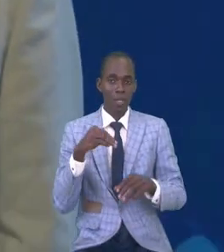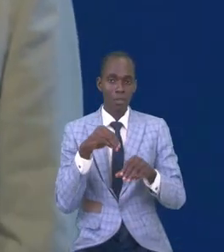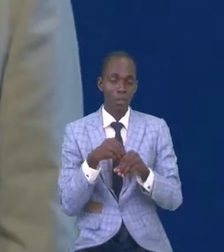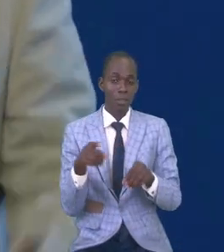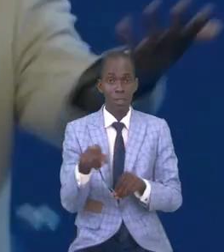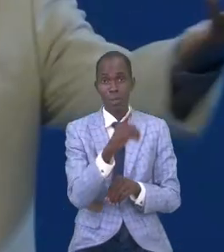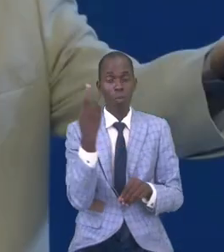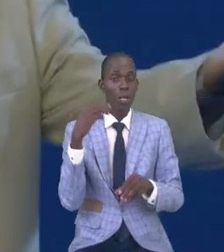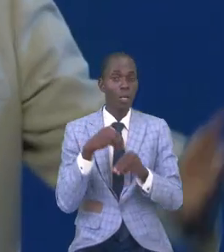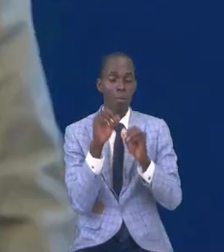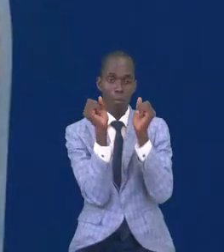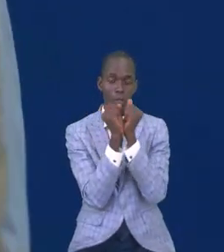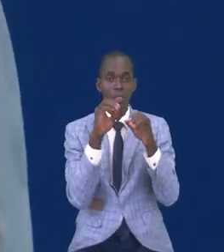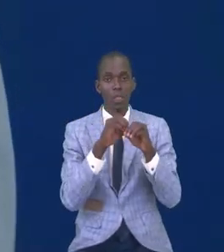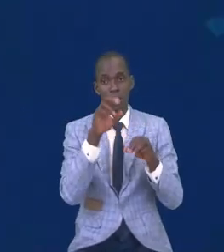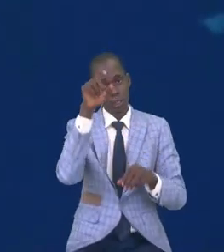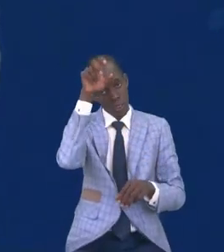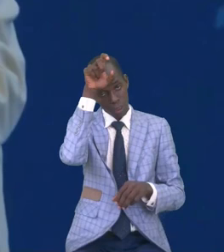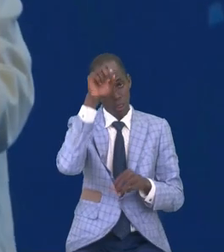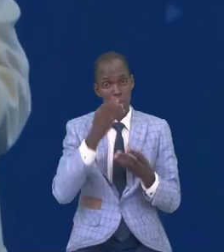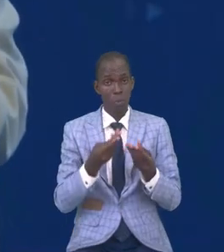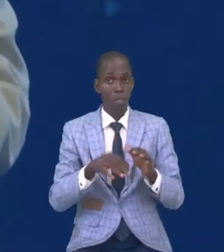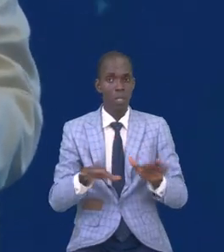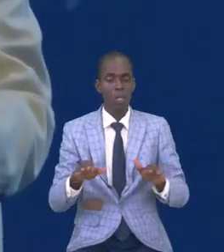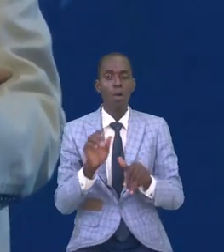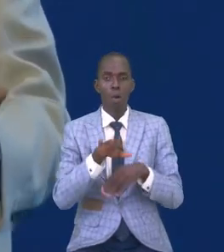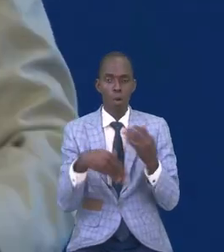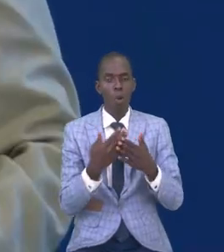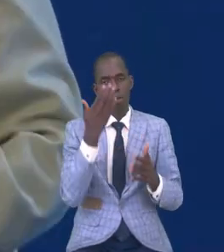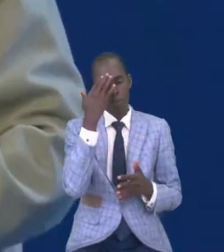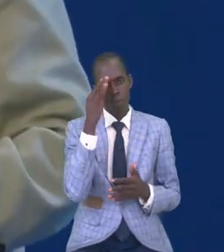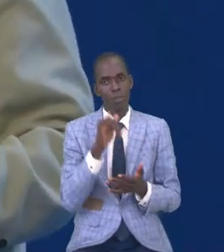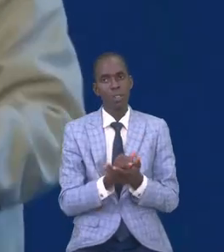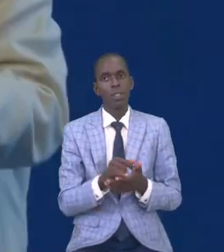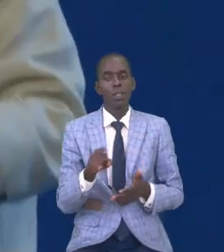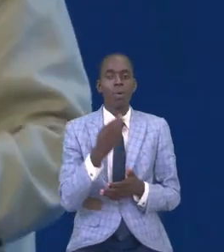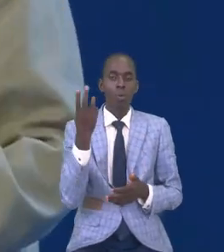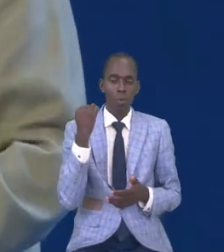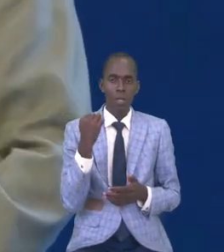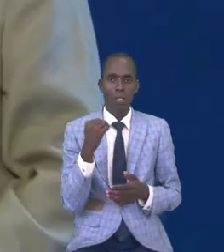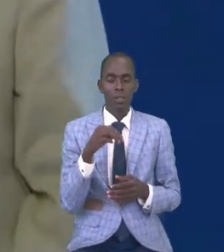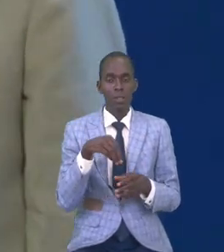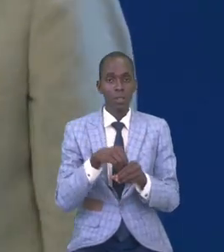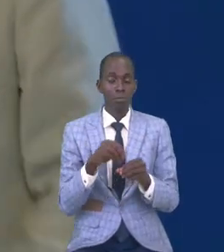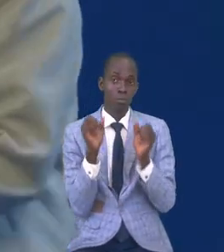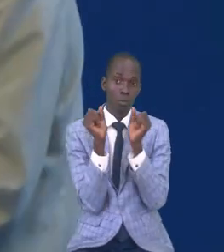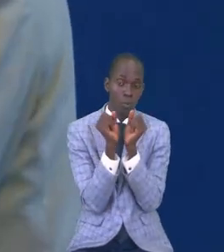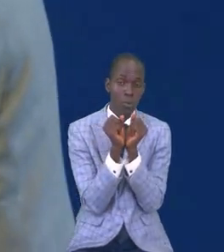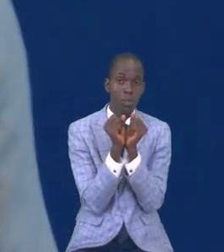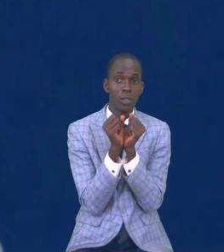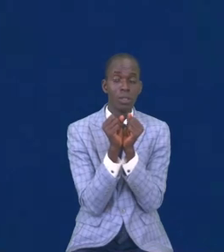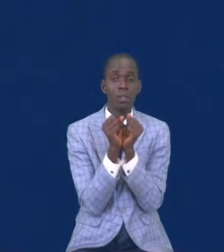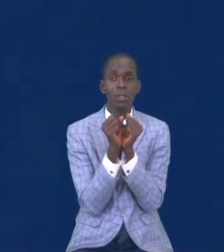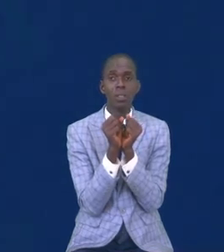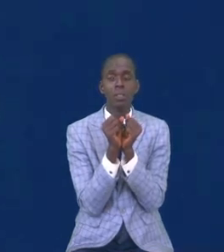Egypt. Everybody knew that. They were in bondage to the Assyrians. Everybody knew that. They were